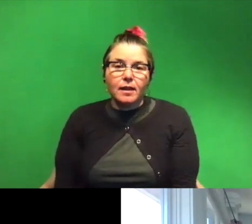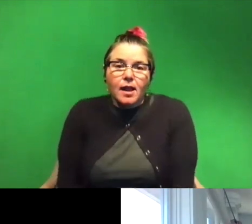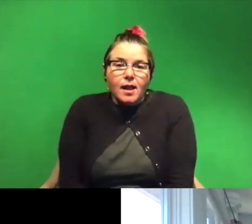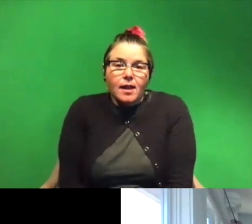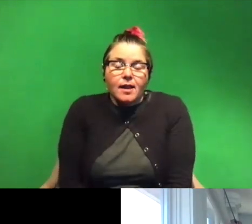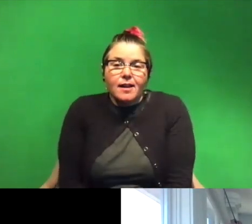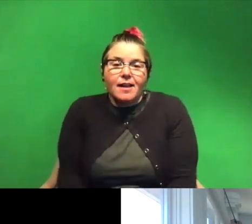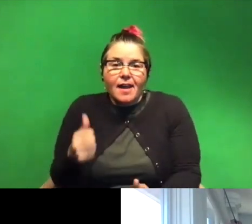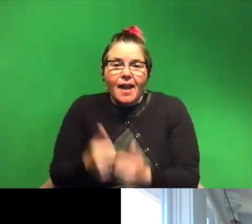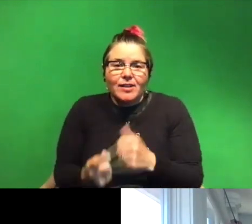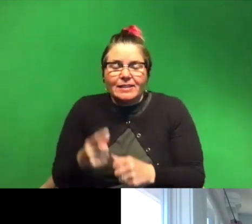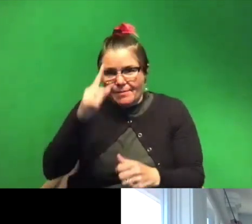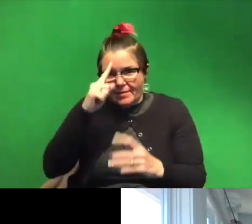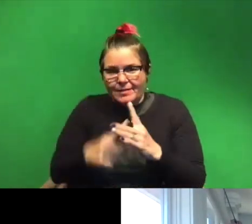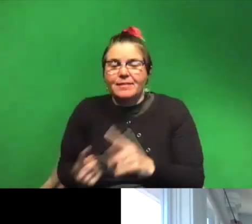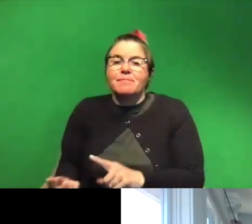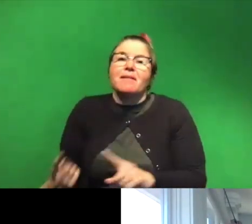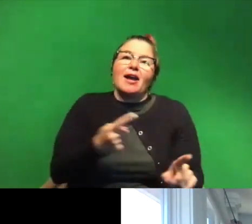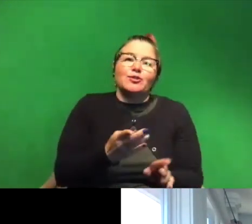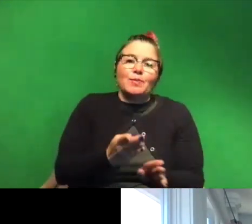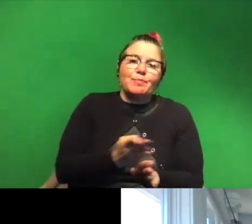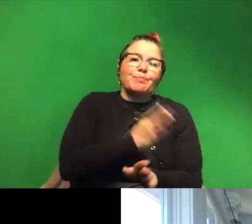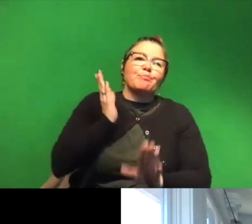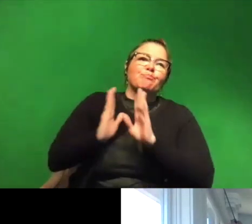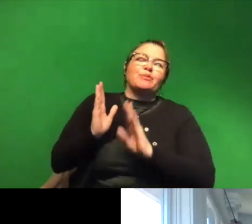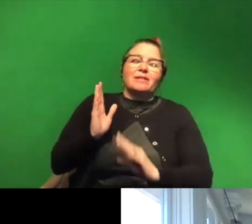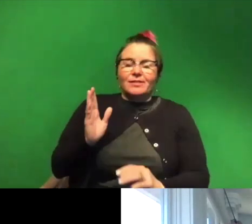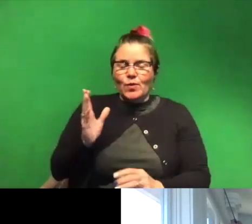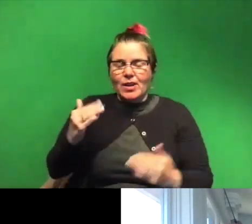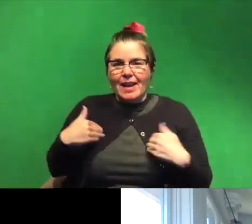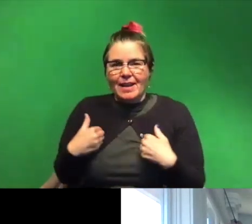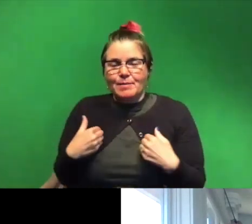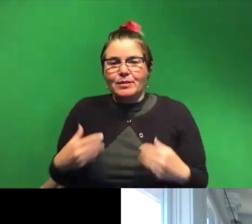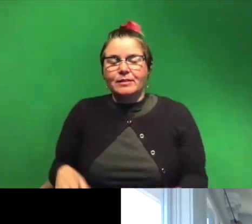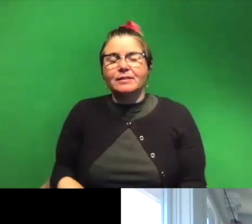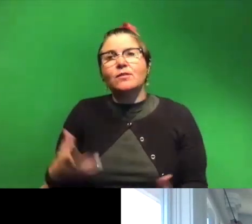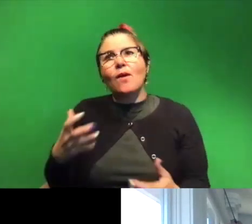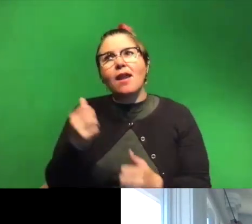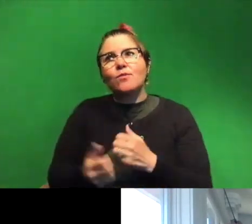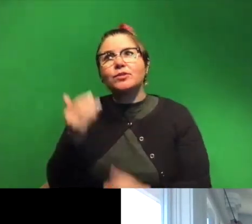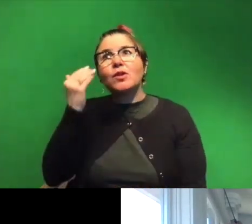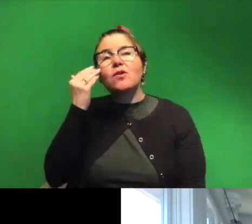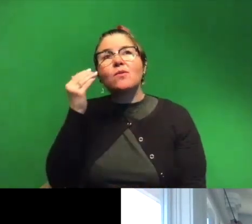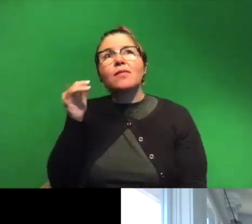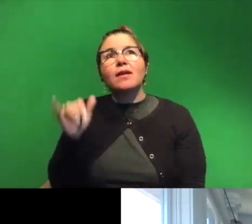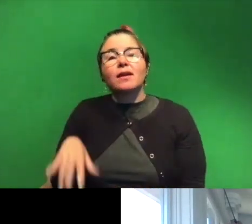Every time I think of it, I just keep going back to prehistoric creatures because that's all I think about. I would want everyone to know that